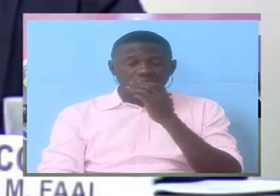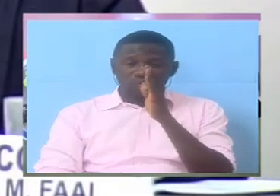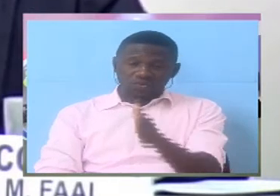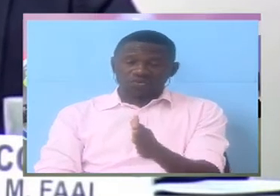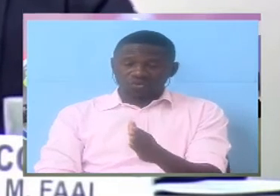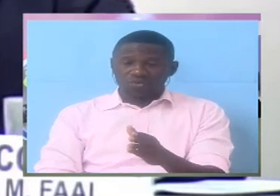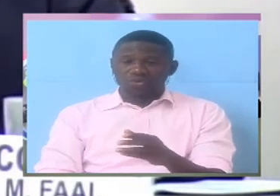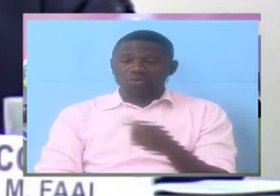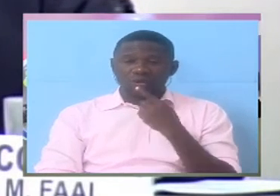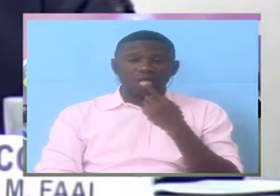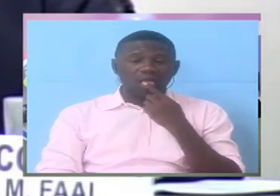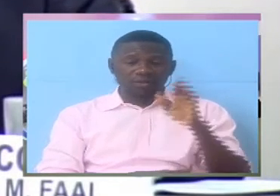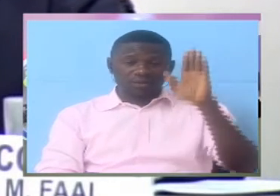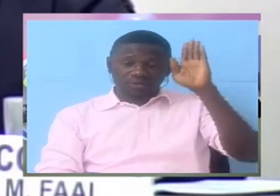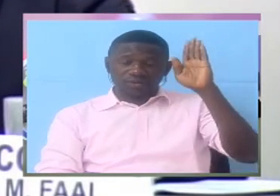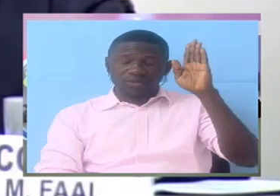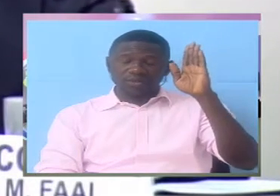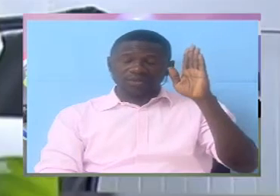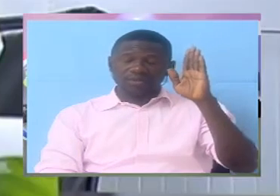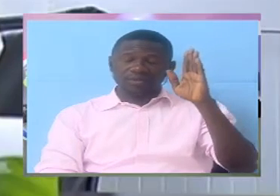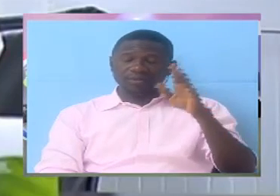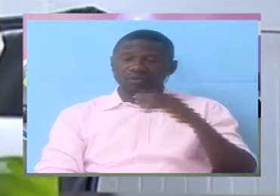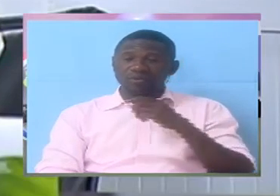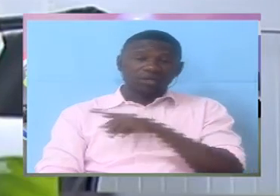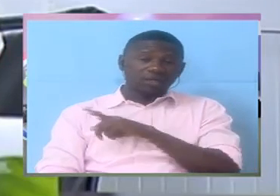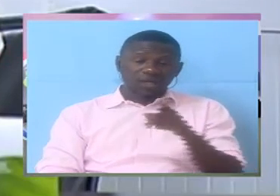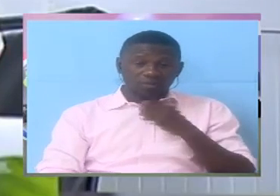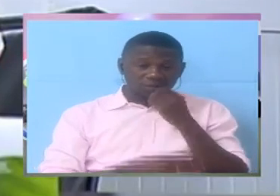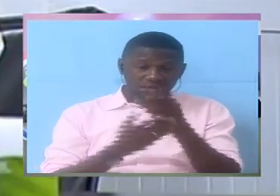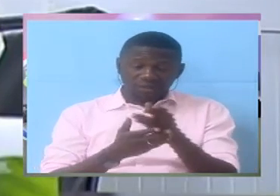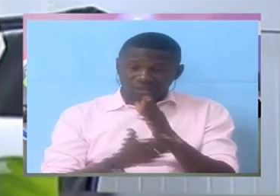God. Would they be speaking the truth? Answer the